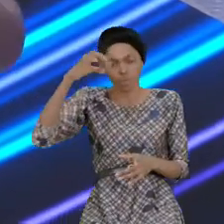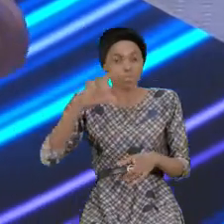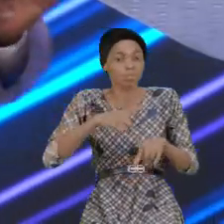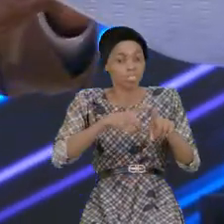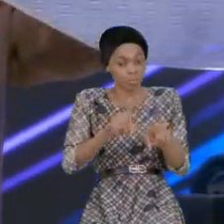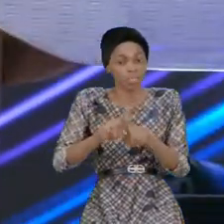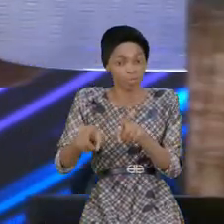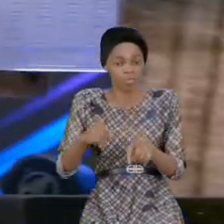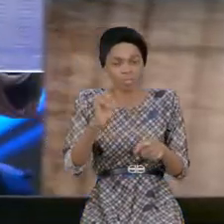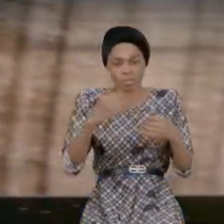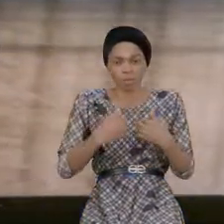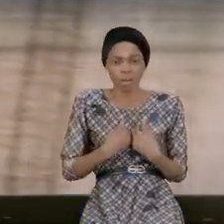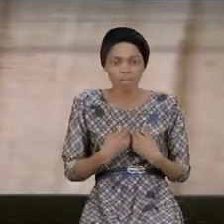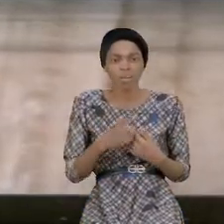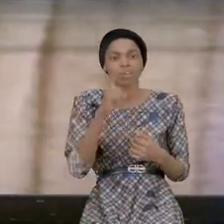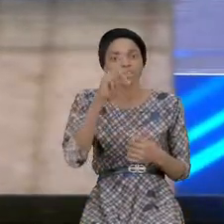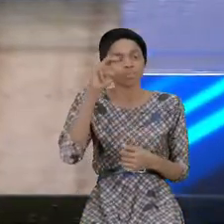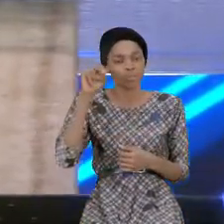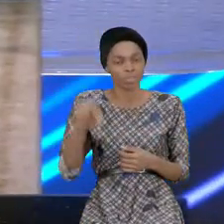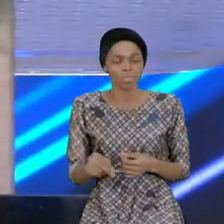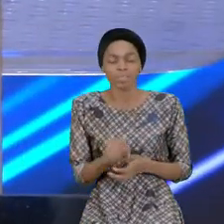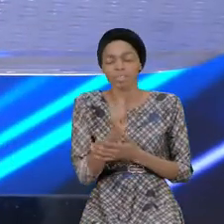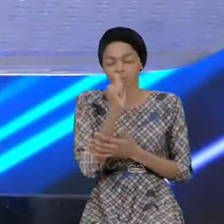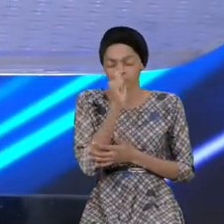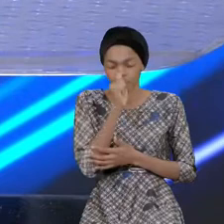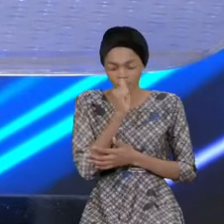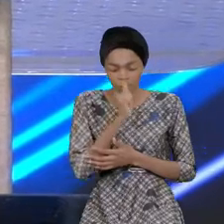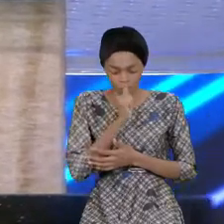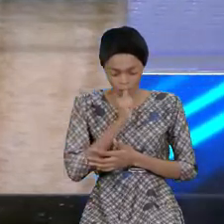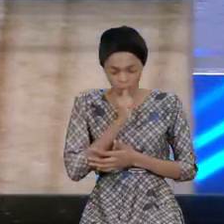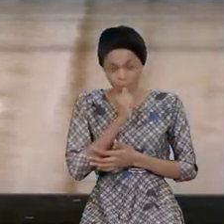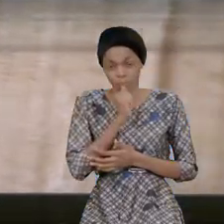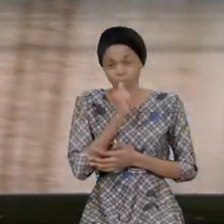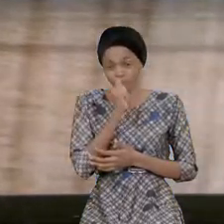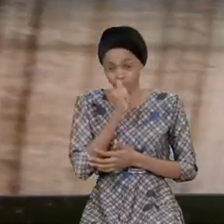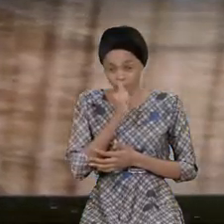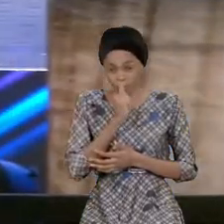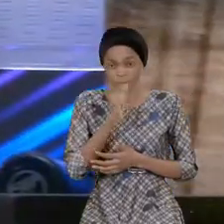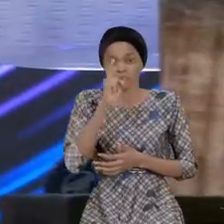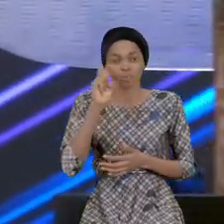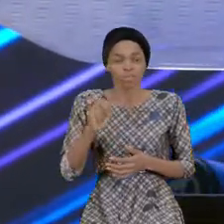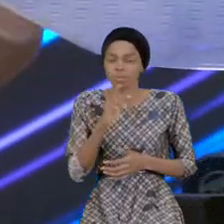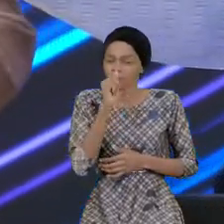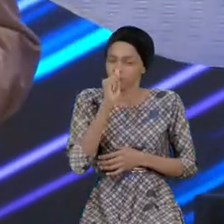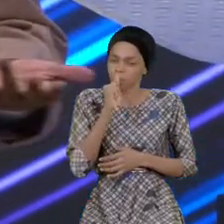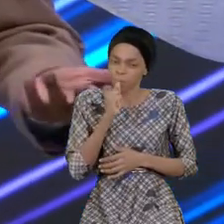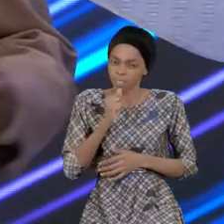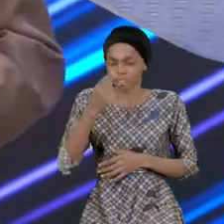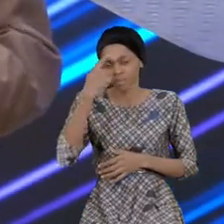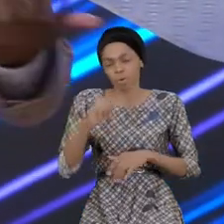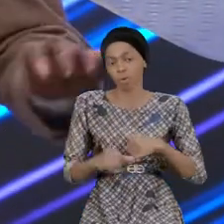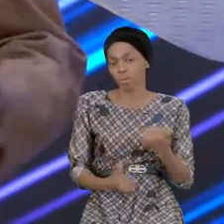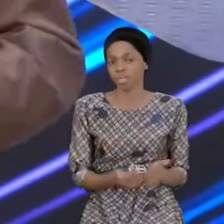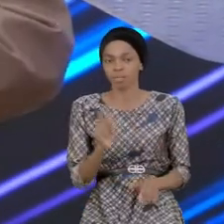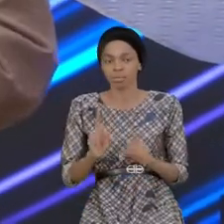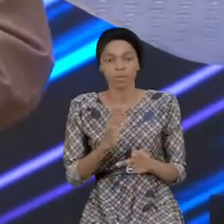have, you'll need long suffering. You'll be patient for other people, and the Spirit of God will